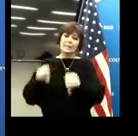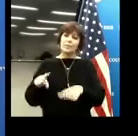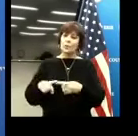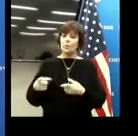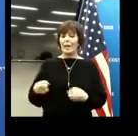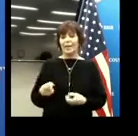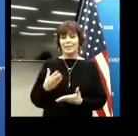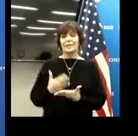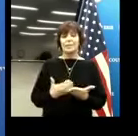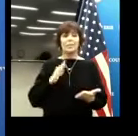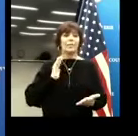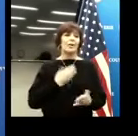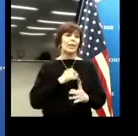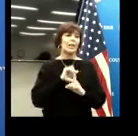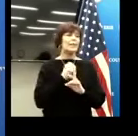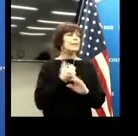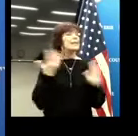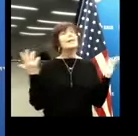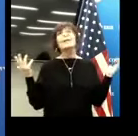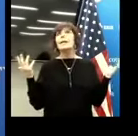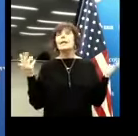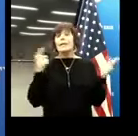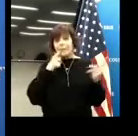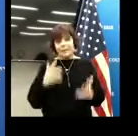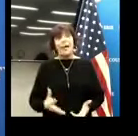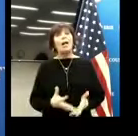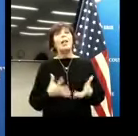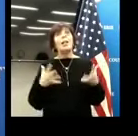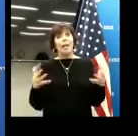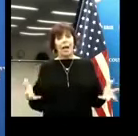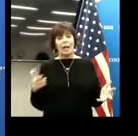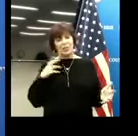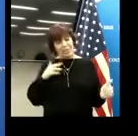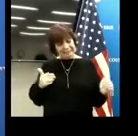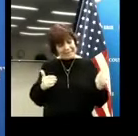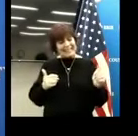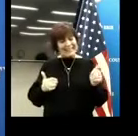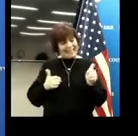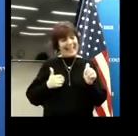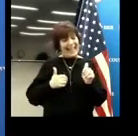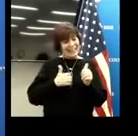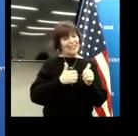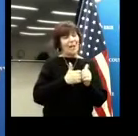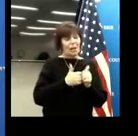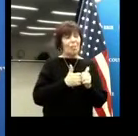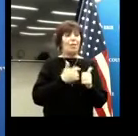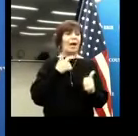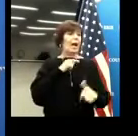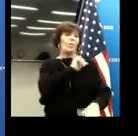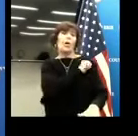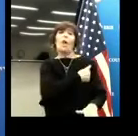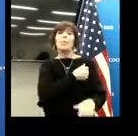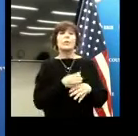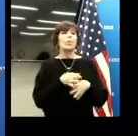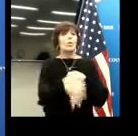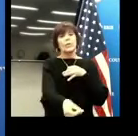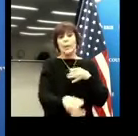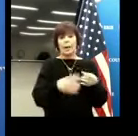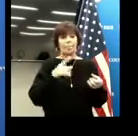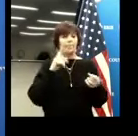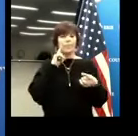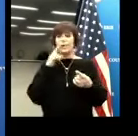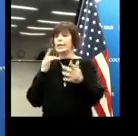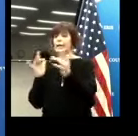cases. It is a lot. We're catching up. I've authorized overtime to contact tracers.